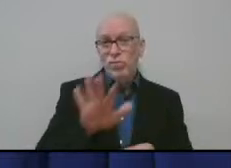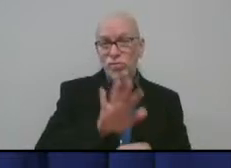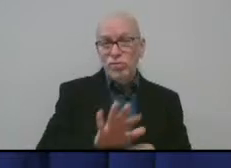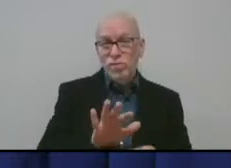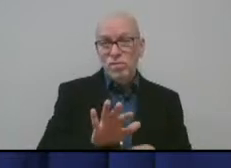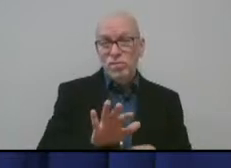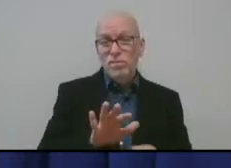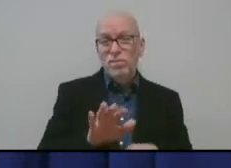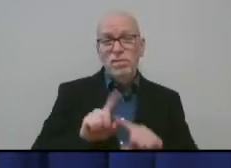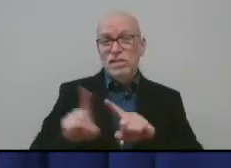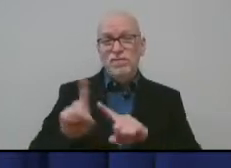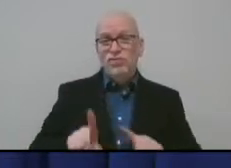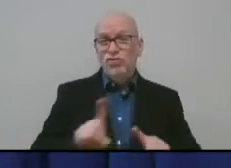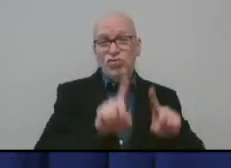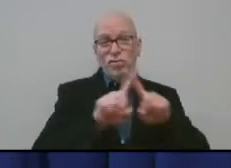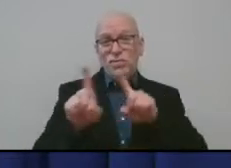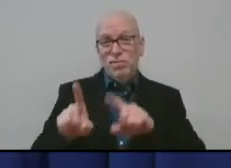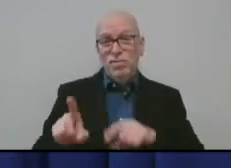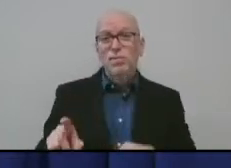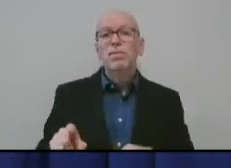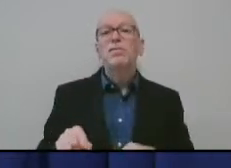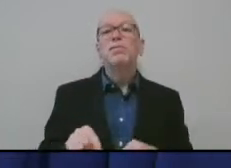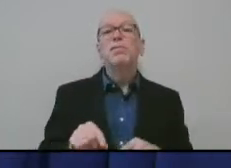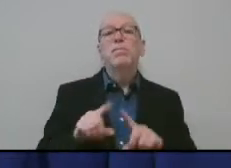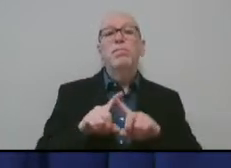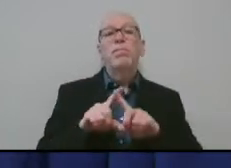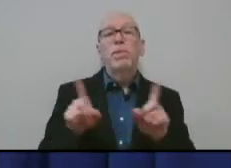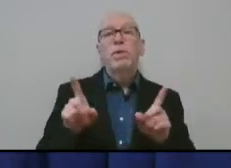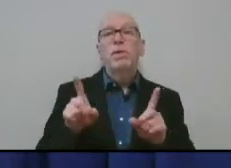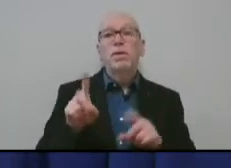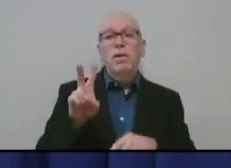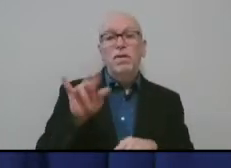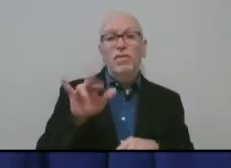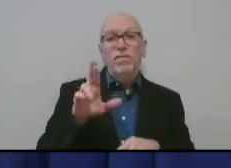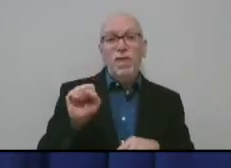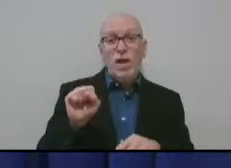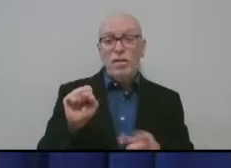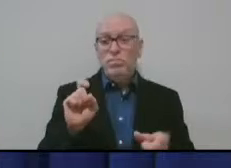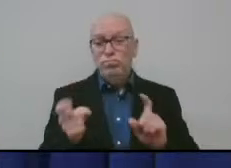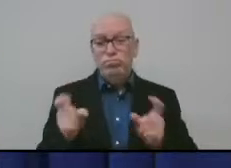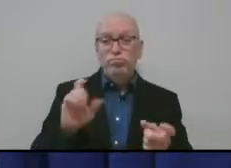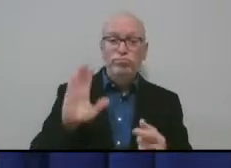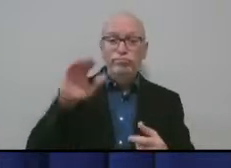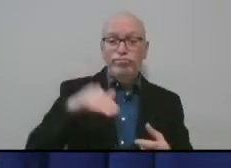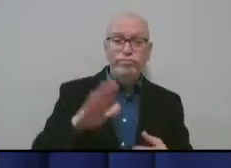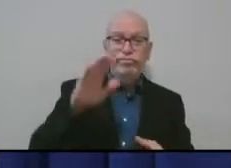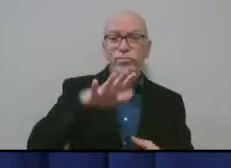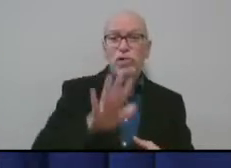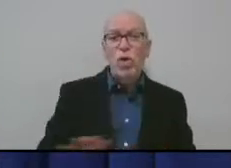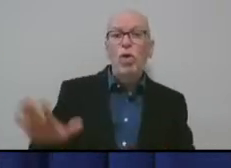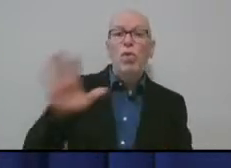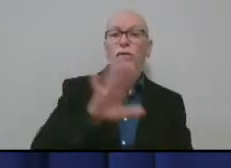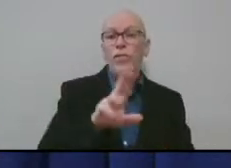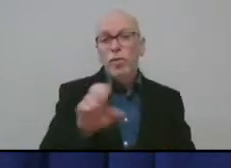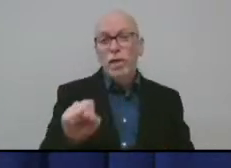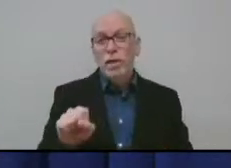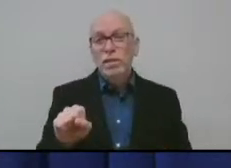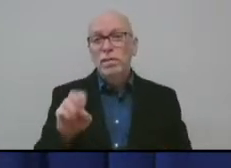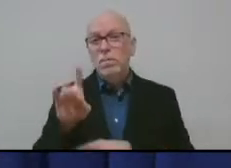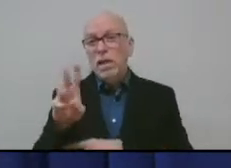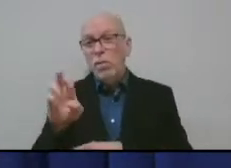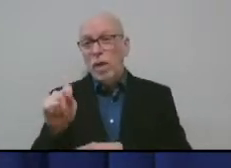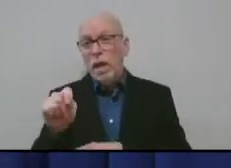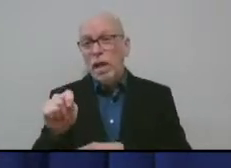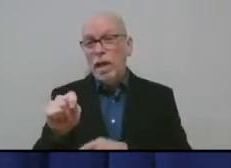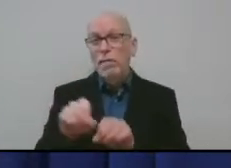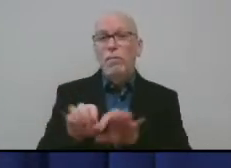are different, but as this virus ebbs and flows across the country and goes from the Midwest to the coast and